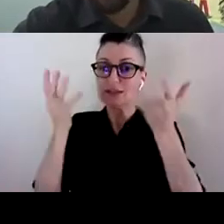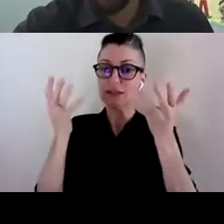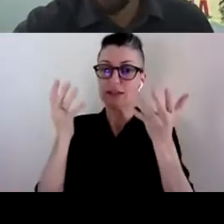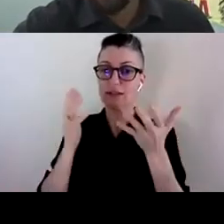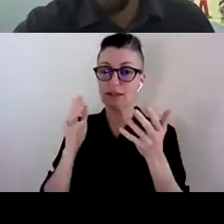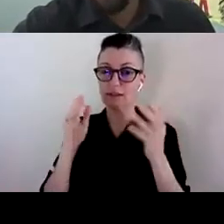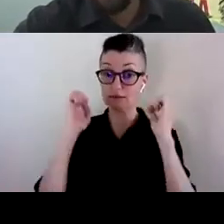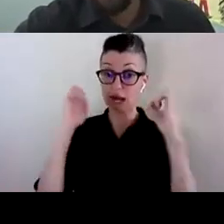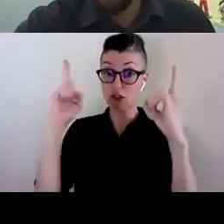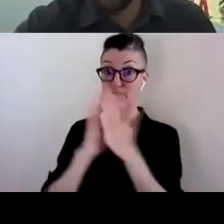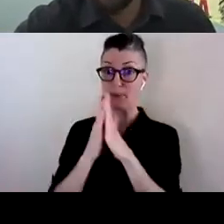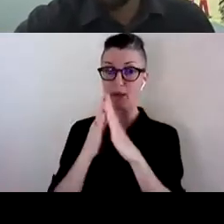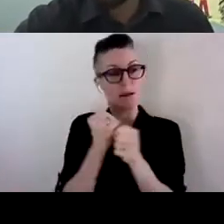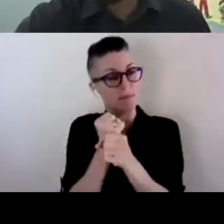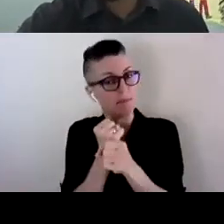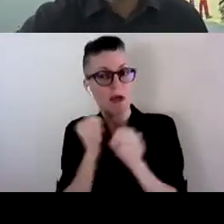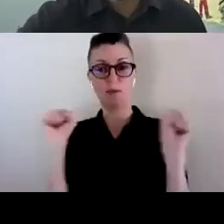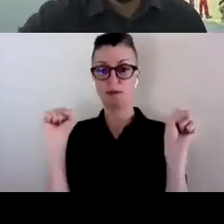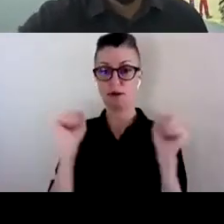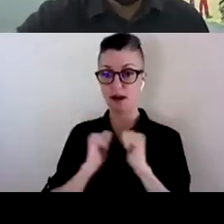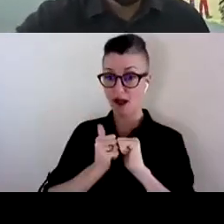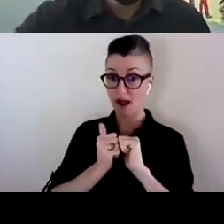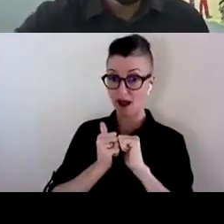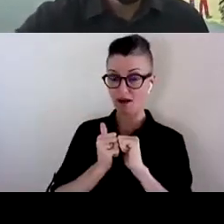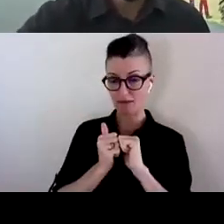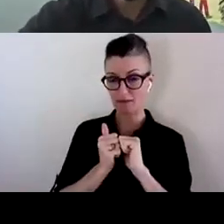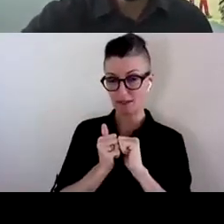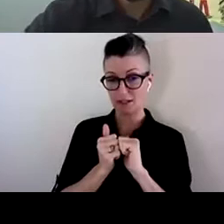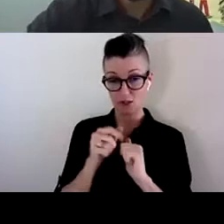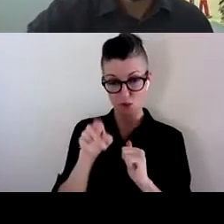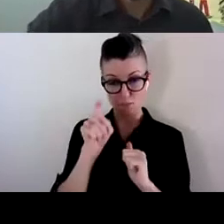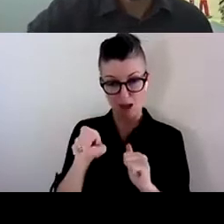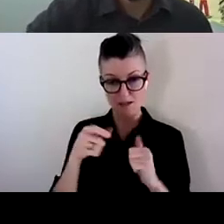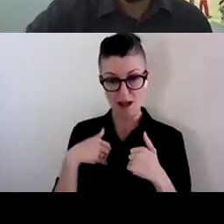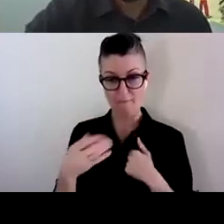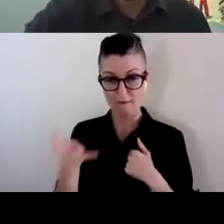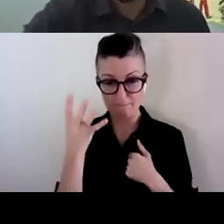emancipatory, I think it needs to facilitate 4 kinds of connections.